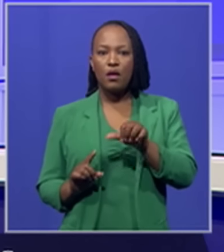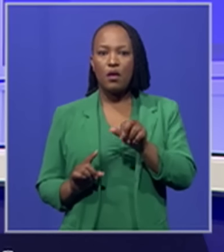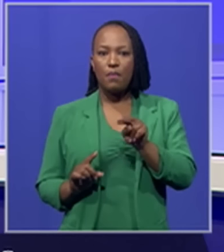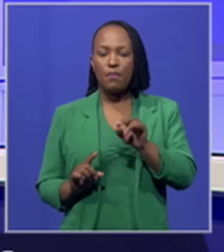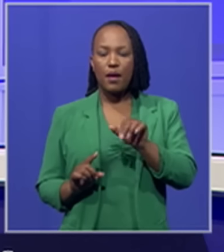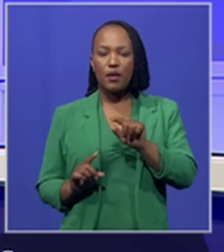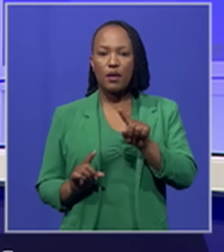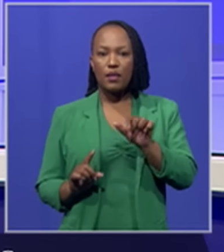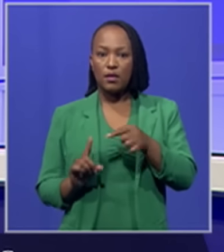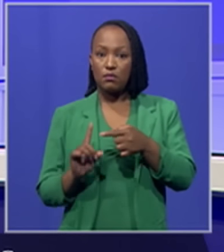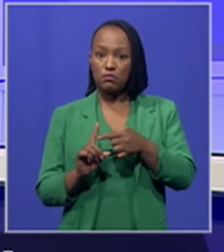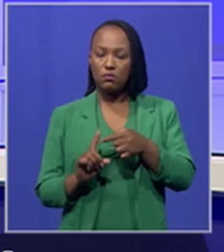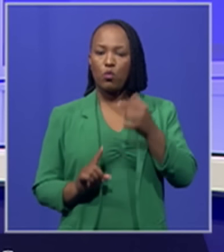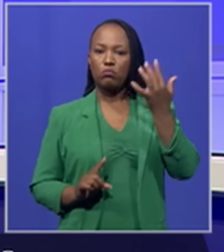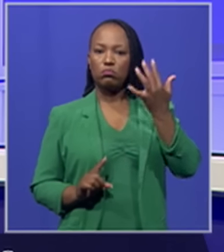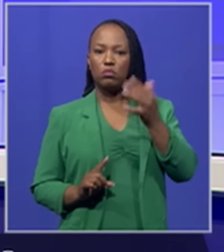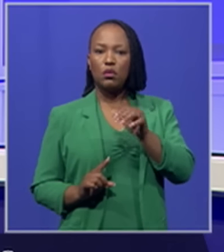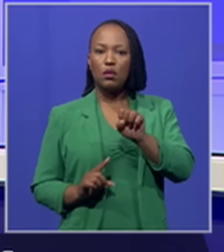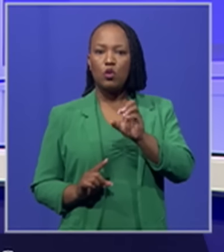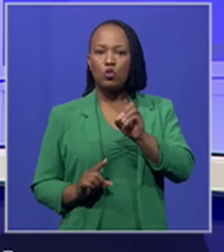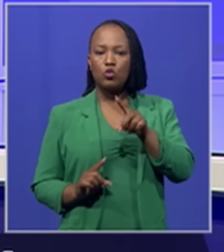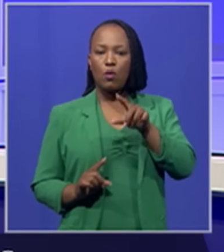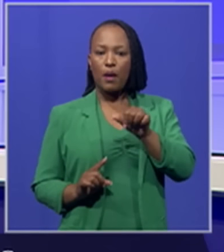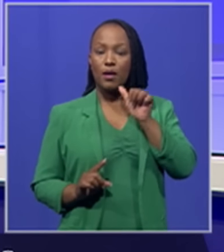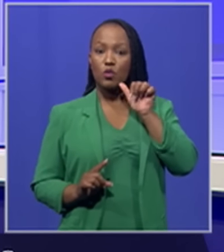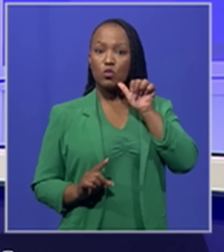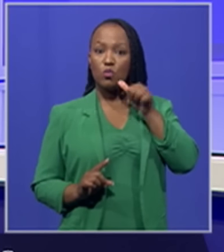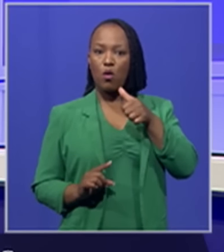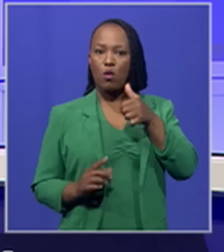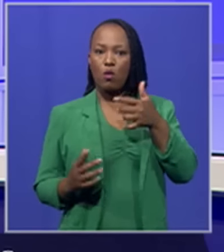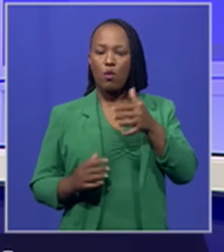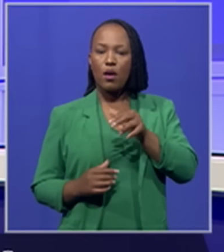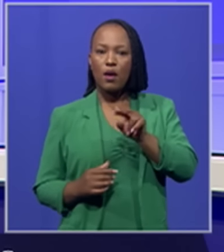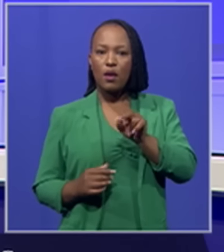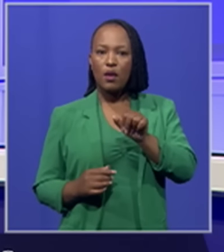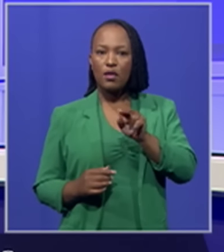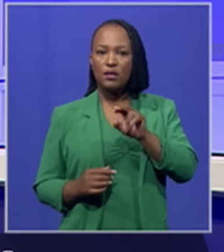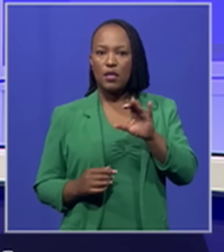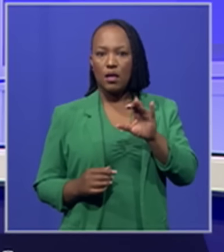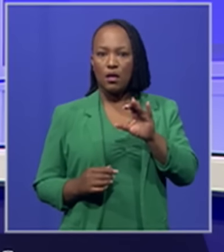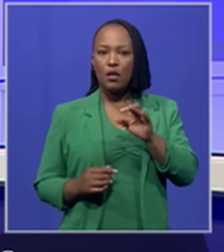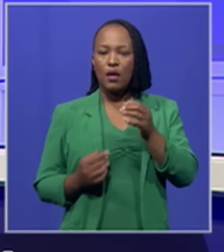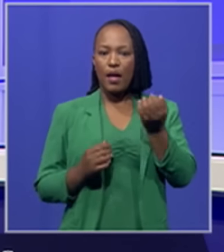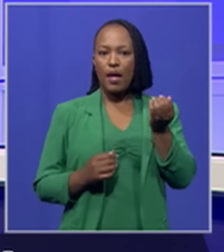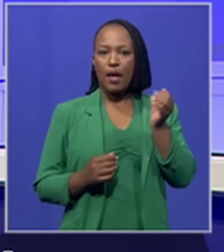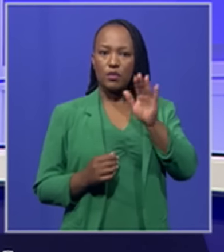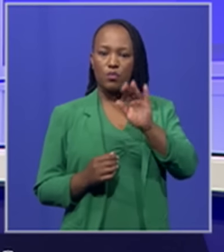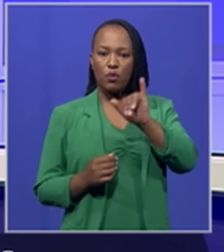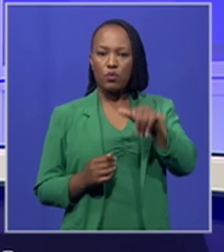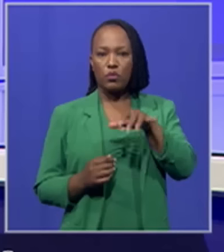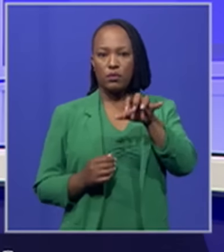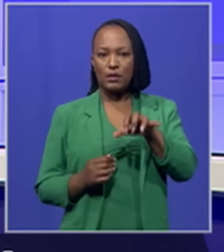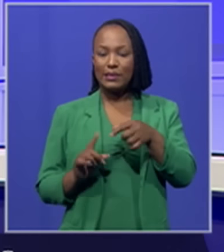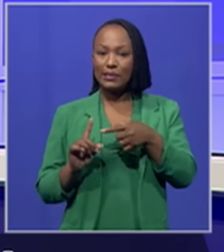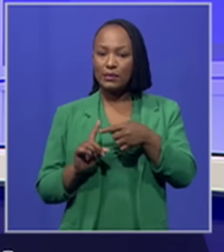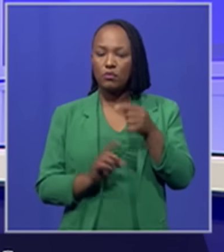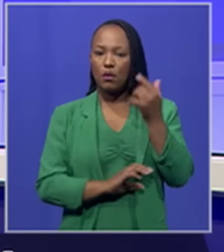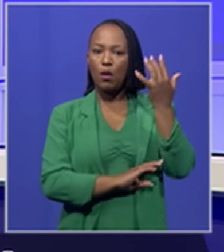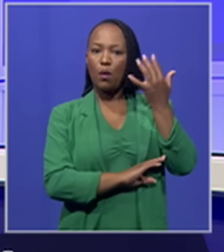ema baagi ka lefoko ba porofense ka lefoko ka moso kwa Nasrec Expo Center mo Johannesburg mo puong ya gagwe